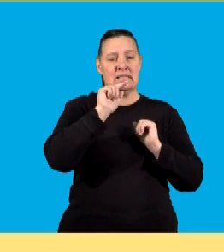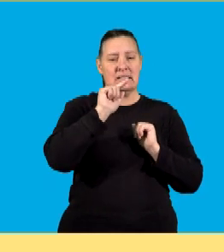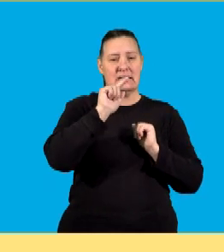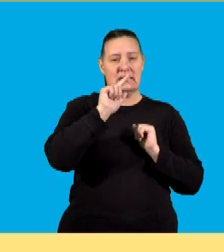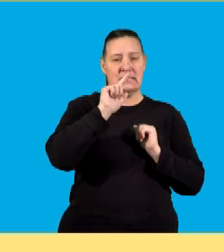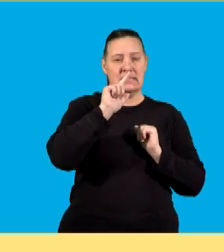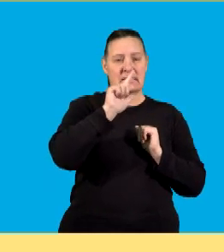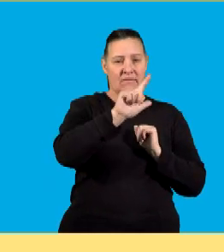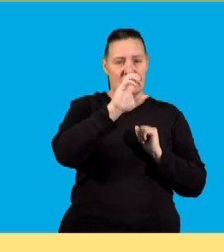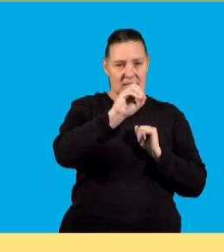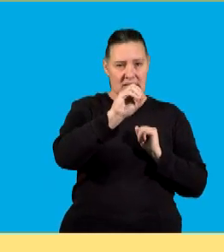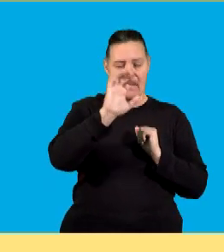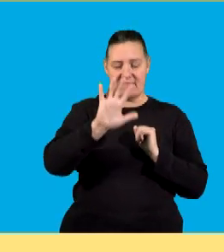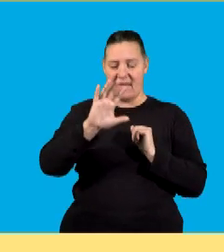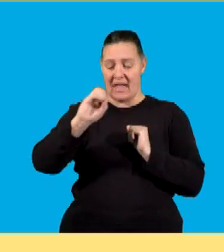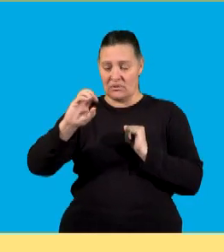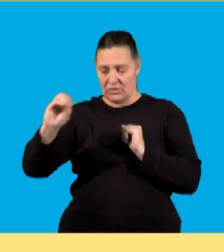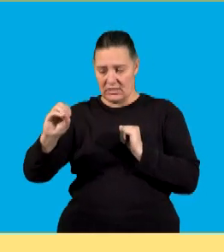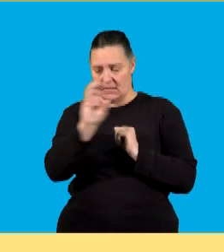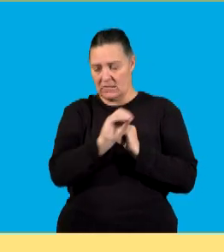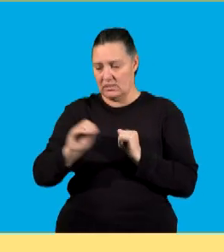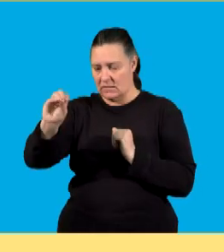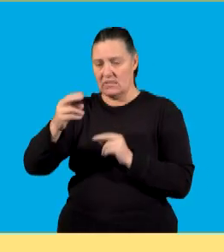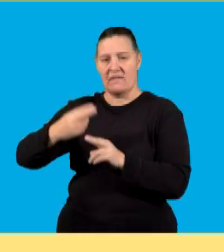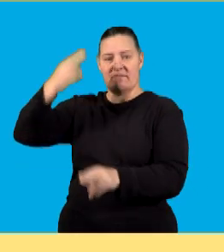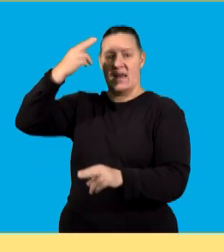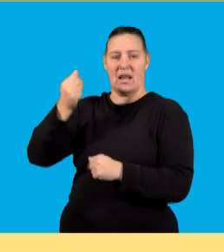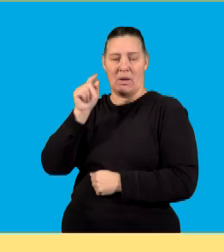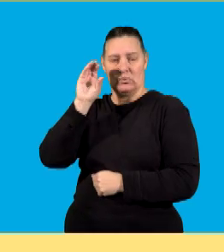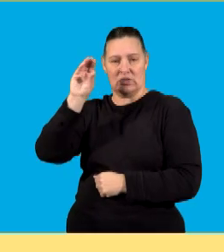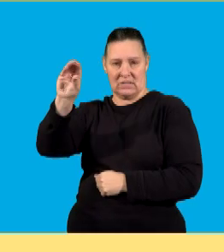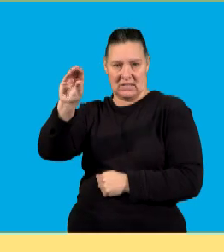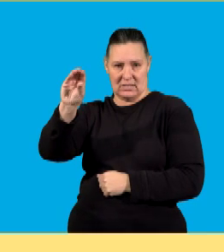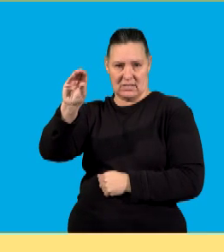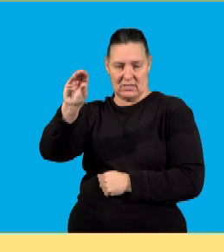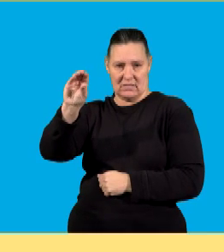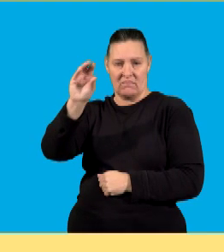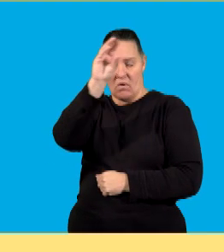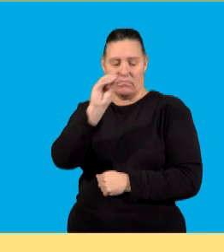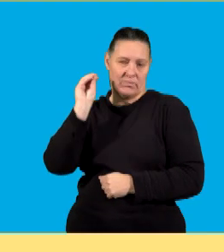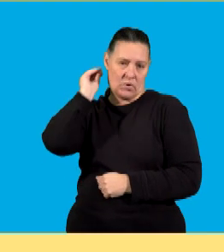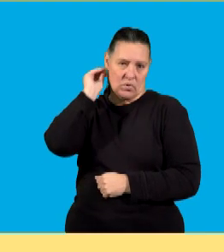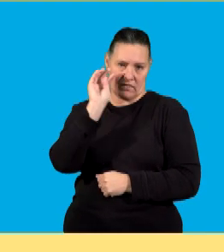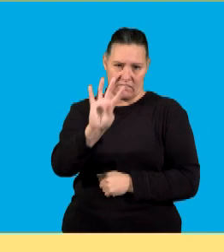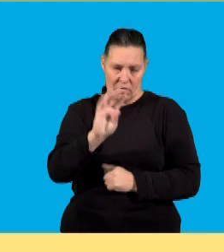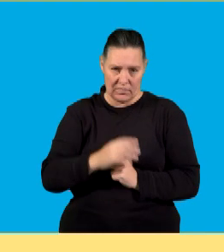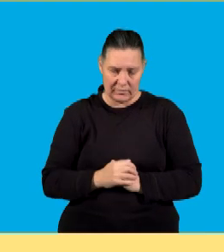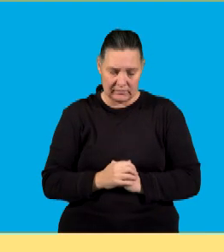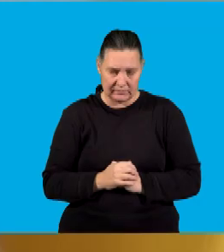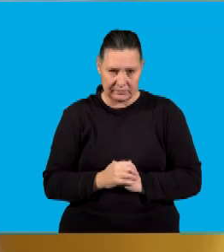70.5, the one that is on hand, is what we bring as the final amount here in our note